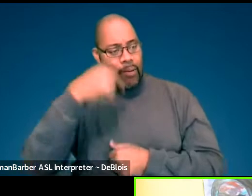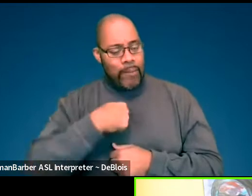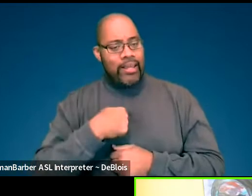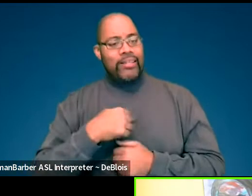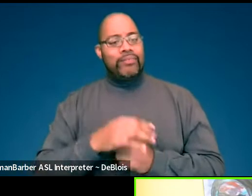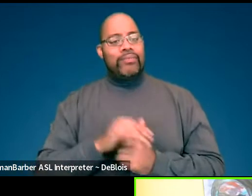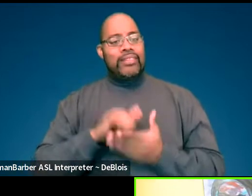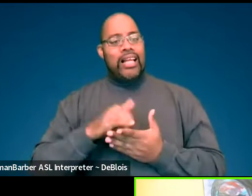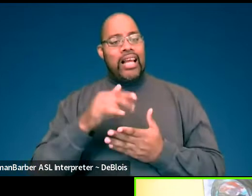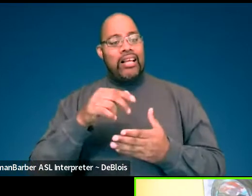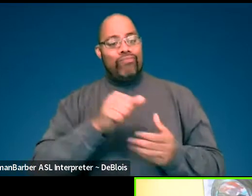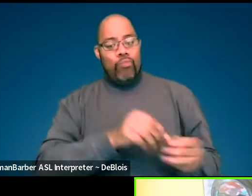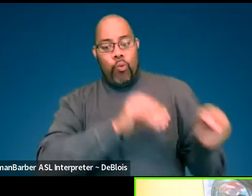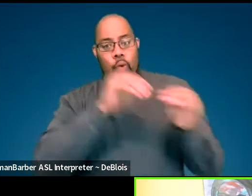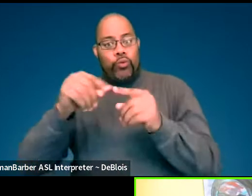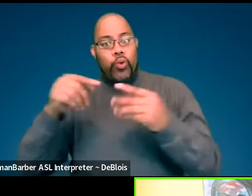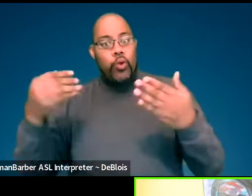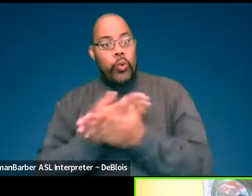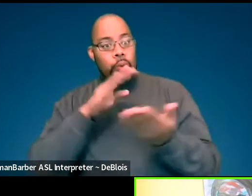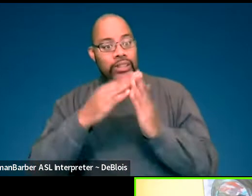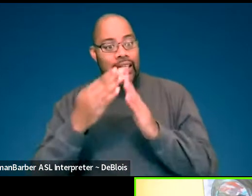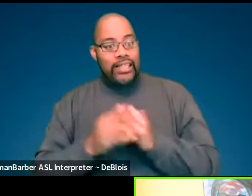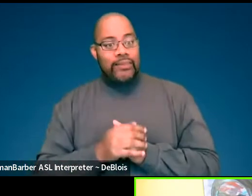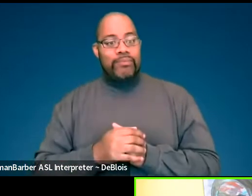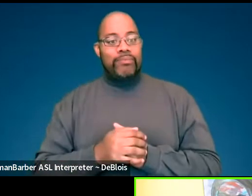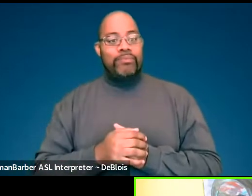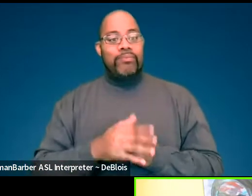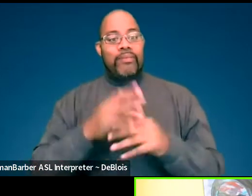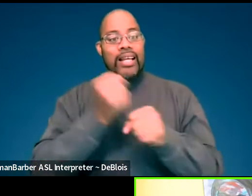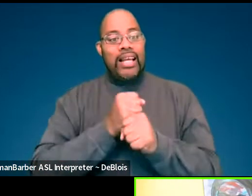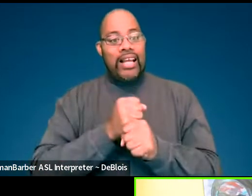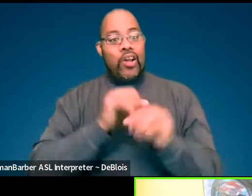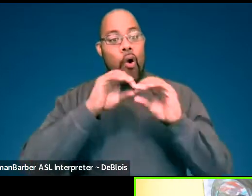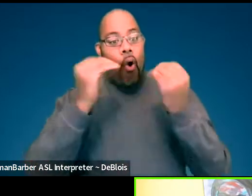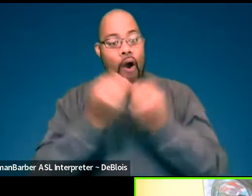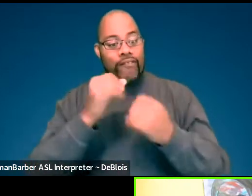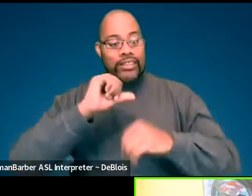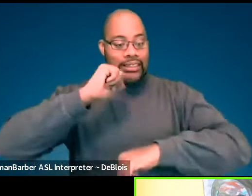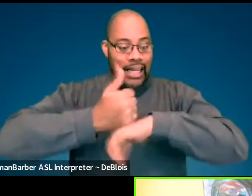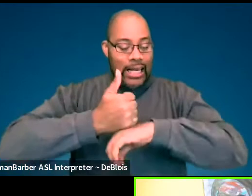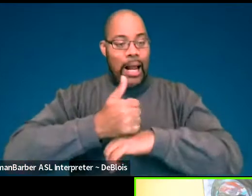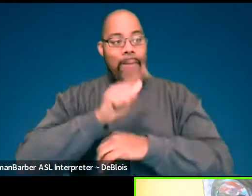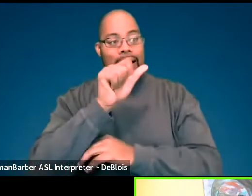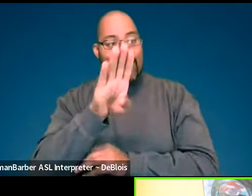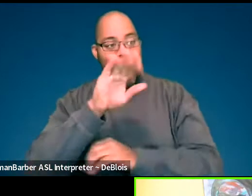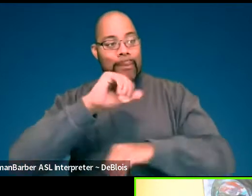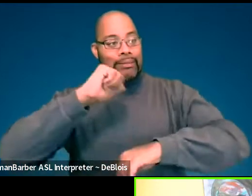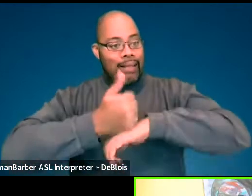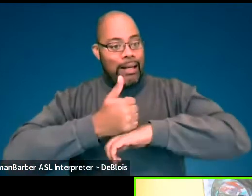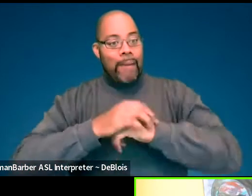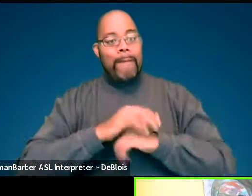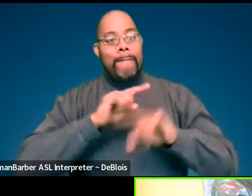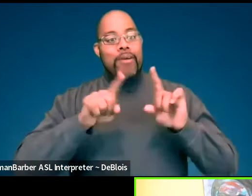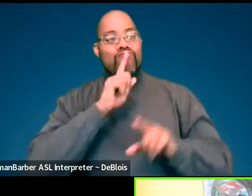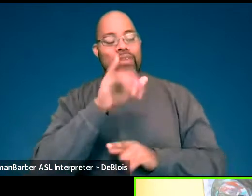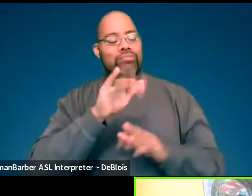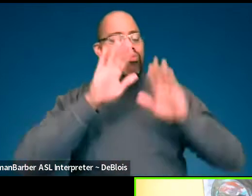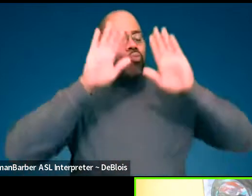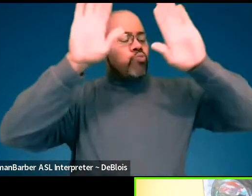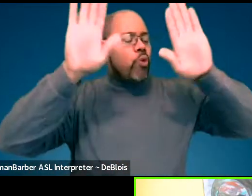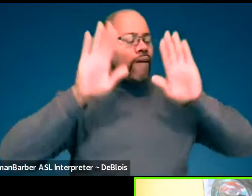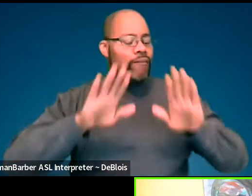like relocating to a new city, getting the office set up, getting the lab set up, but it's been a really